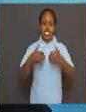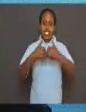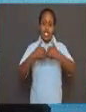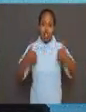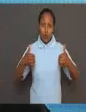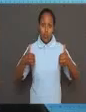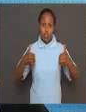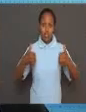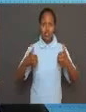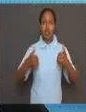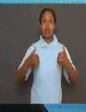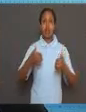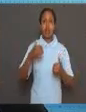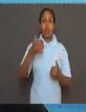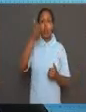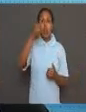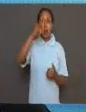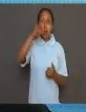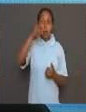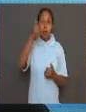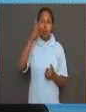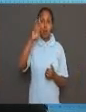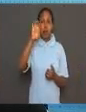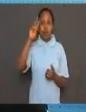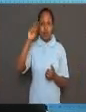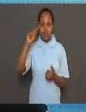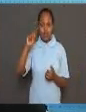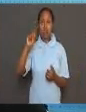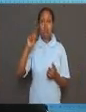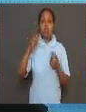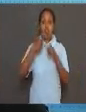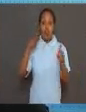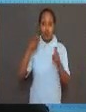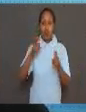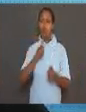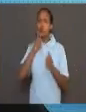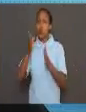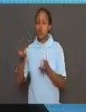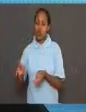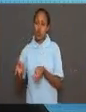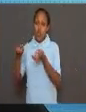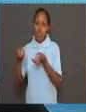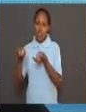distinguished apparent weight from true weight.